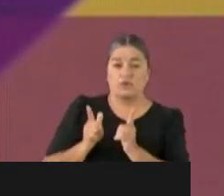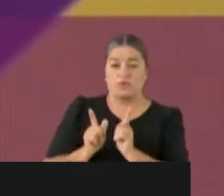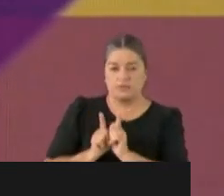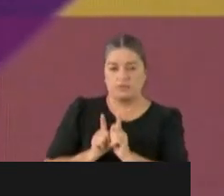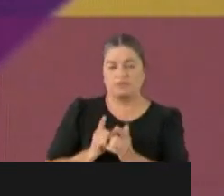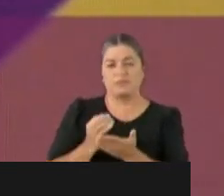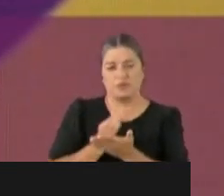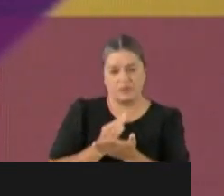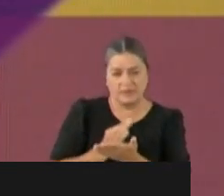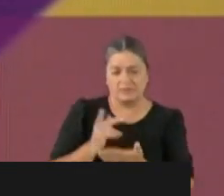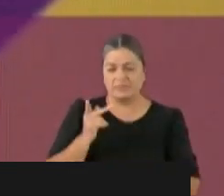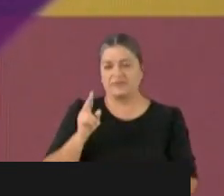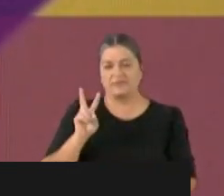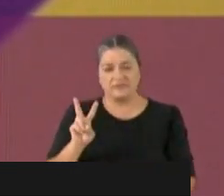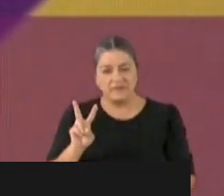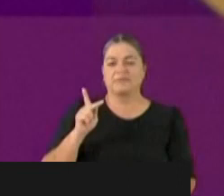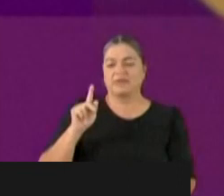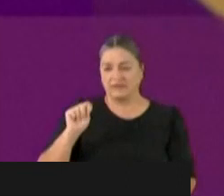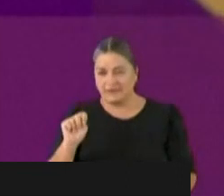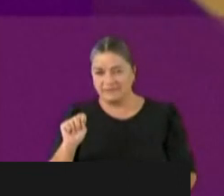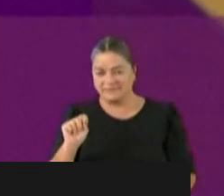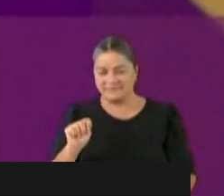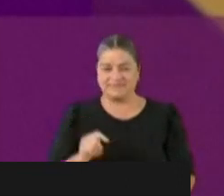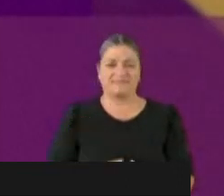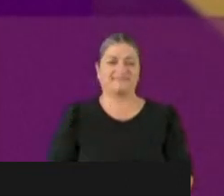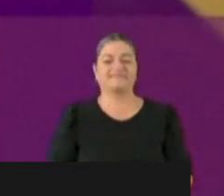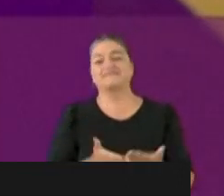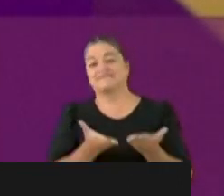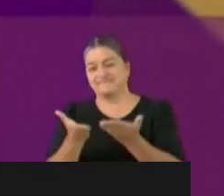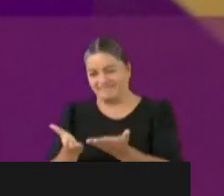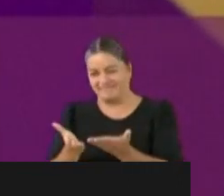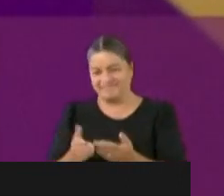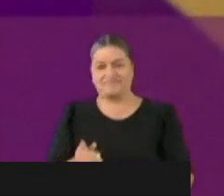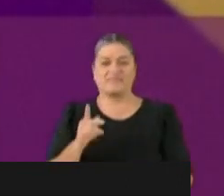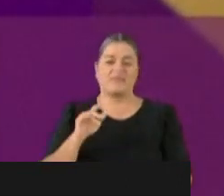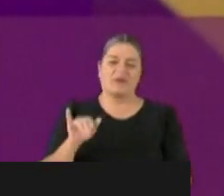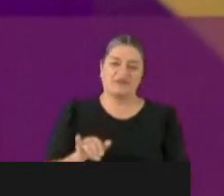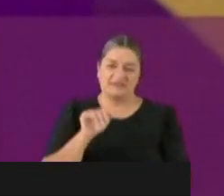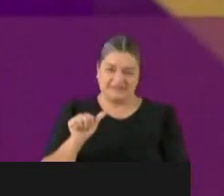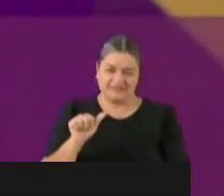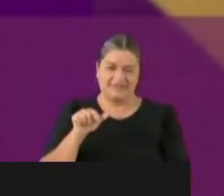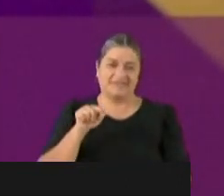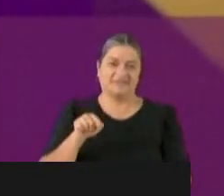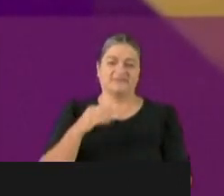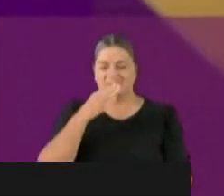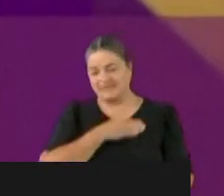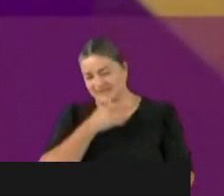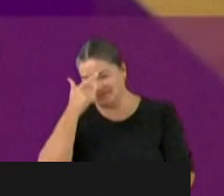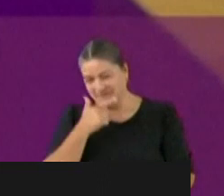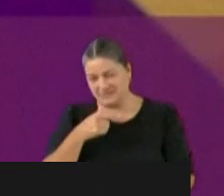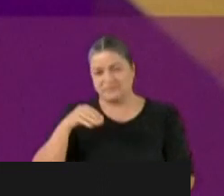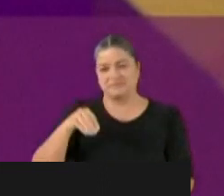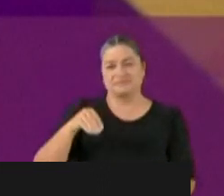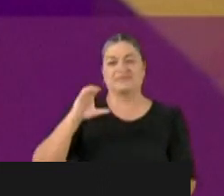that we focus on health and education, Galvez said. The outgoing left-wing populist enjoys an approval rating of nearly 70%, but